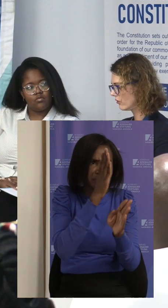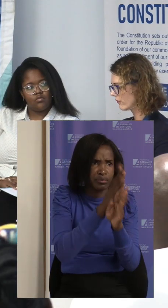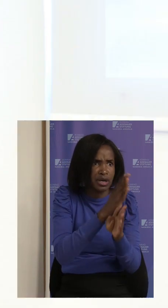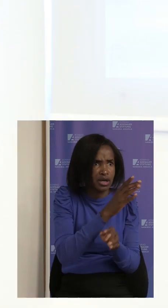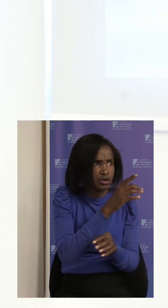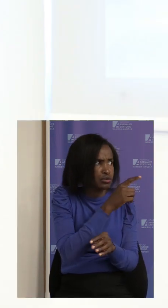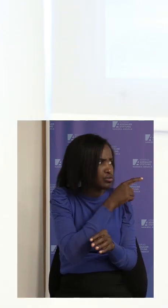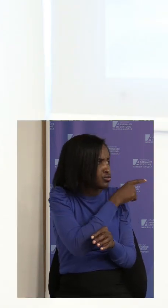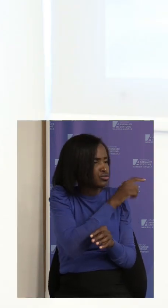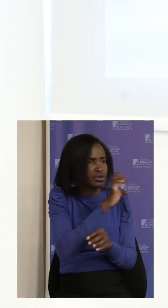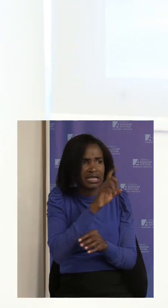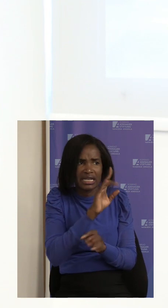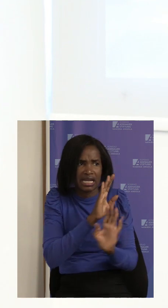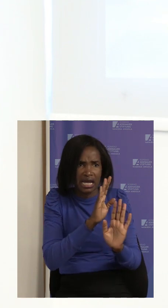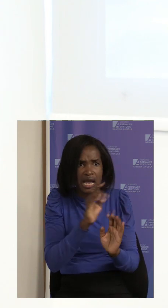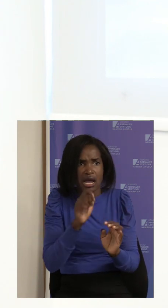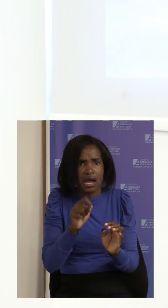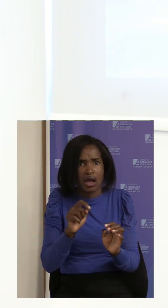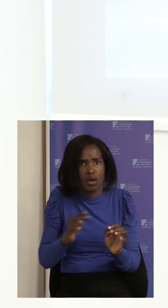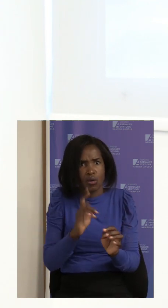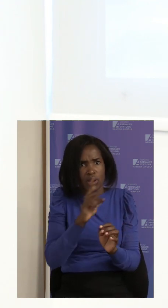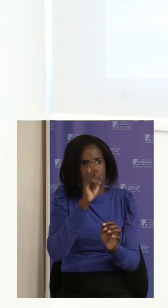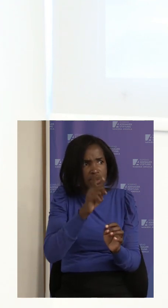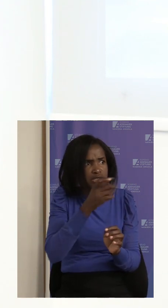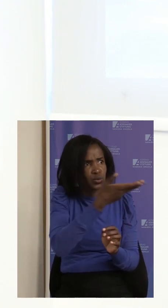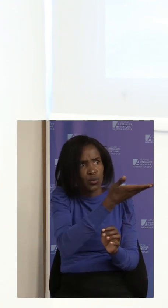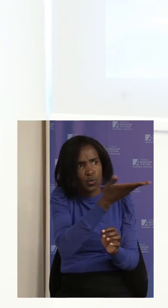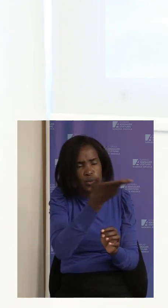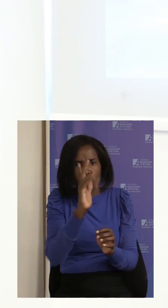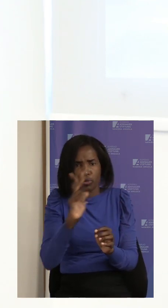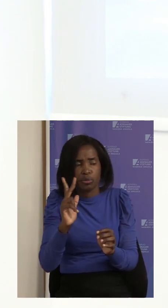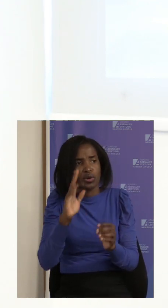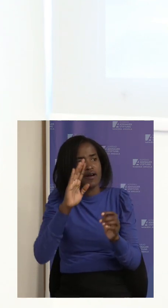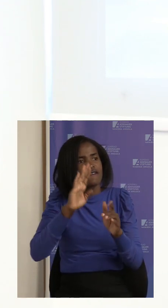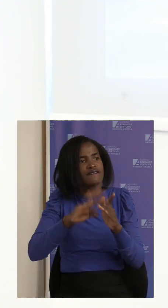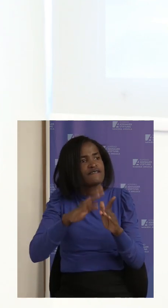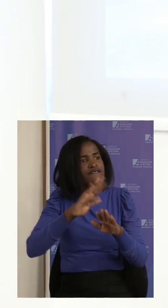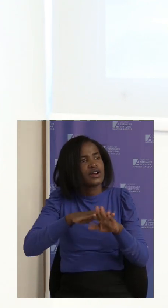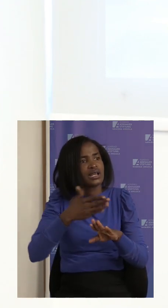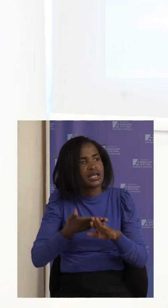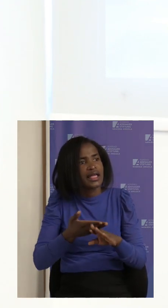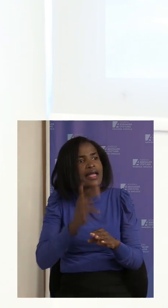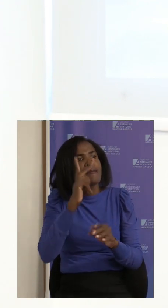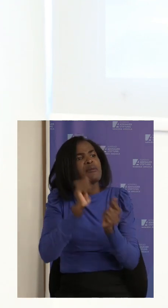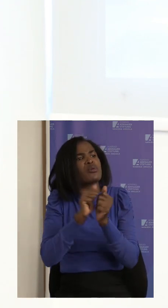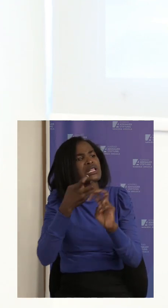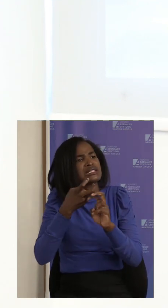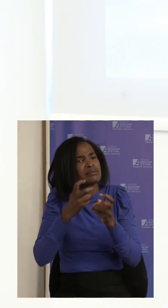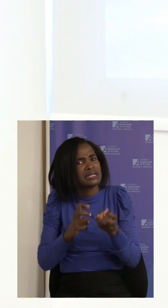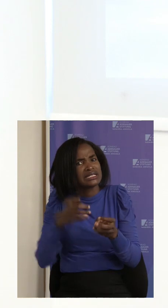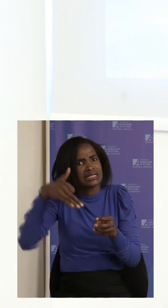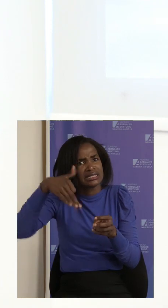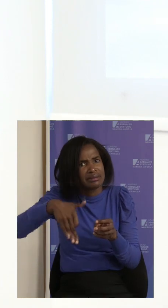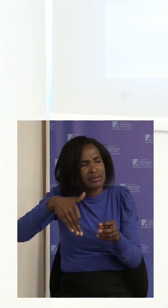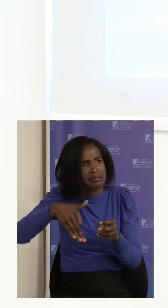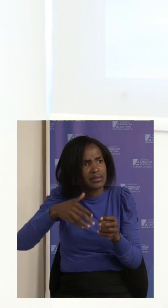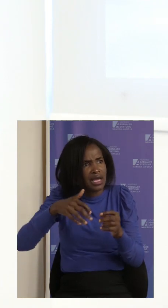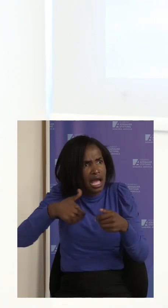you for now, Eda. I want to pose it as an open question. How are persons with disabilities in Namibia